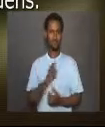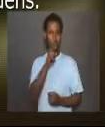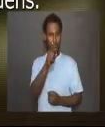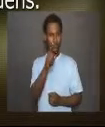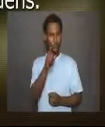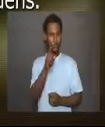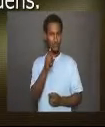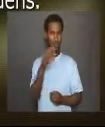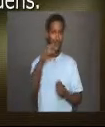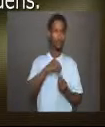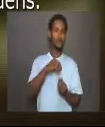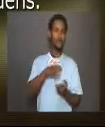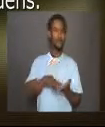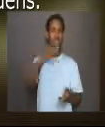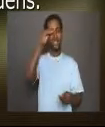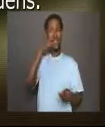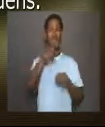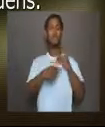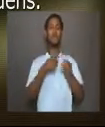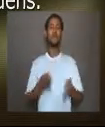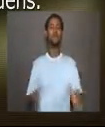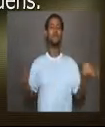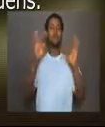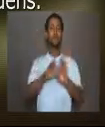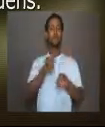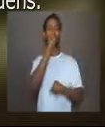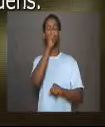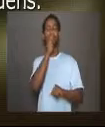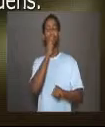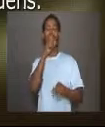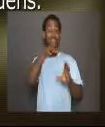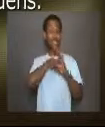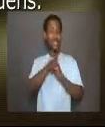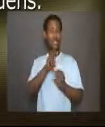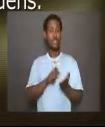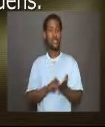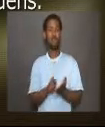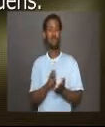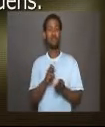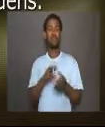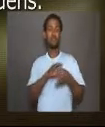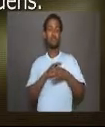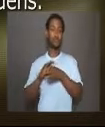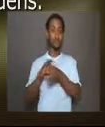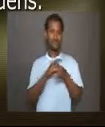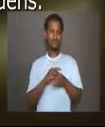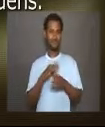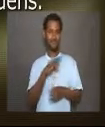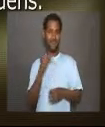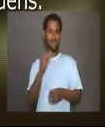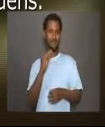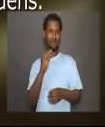about the importance of tolerance in democratic societies, and you will study